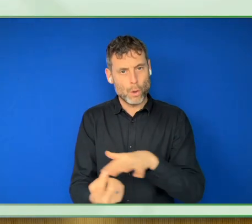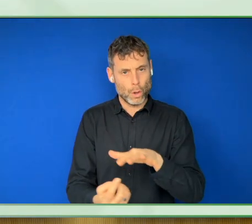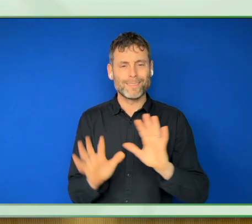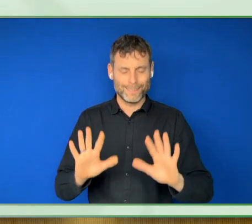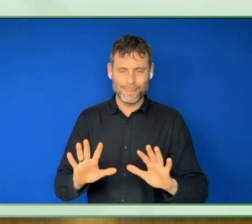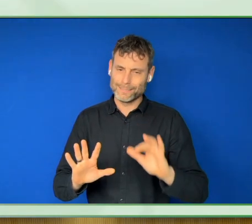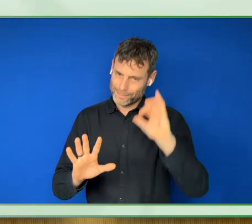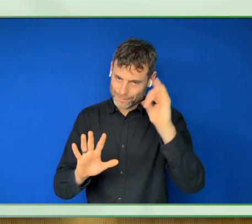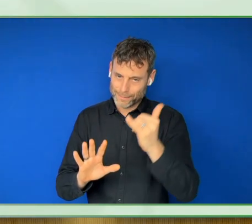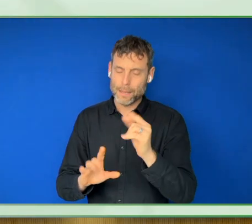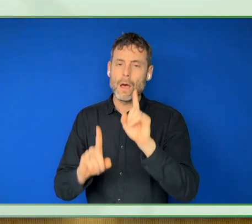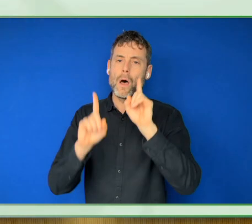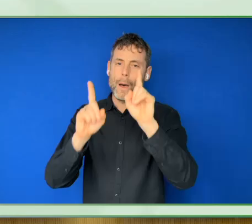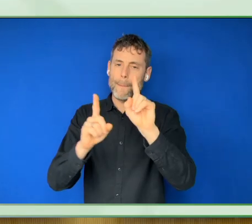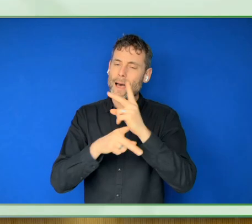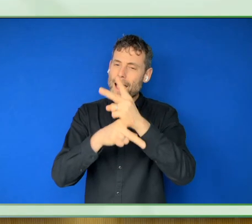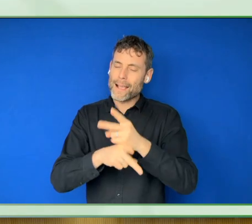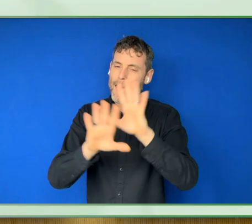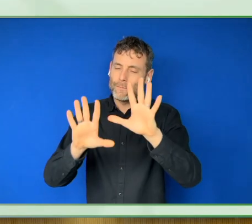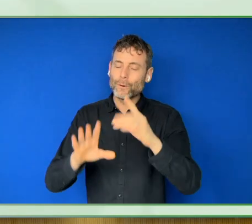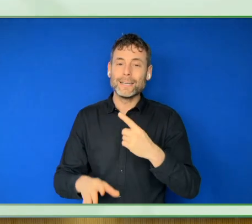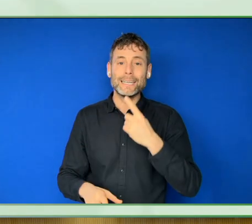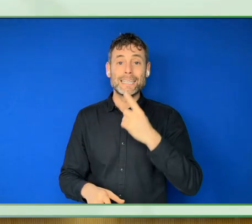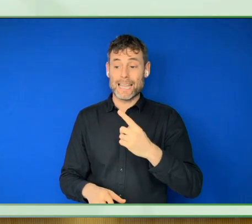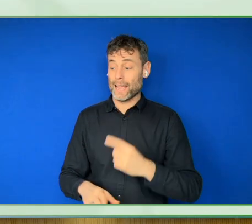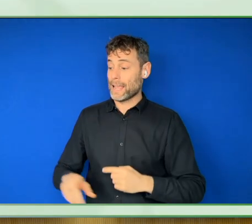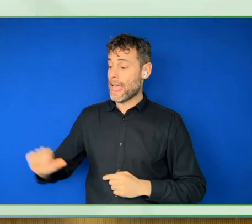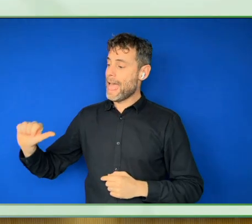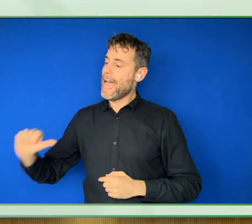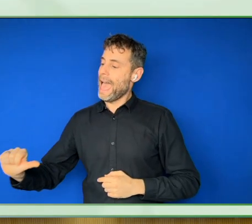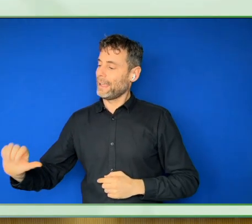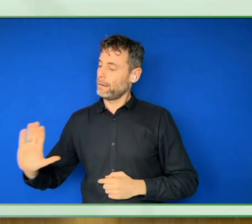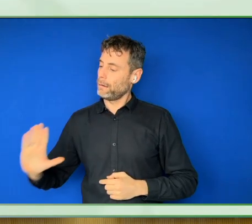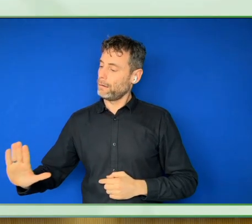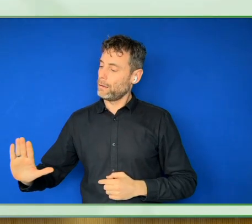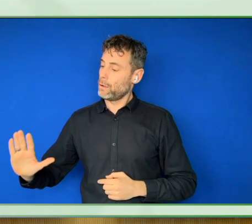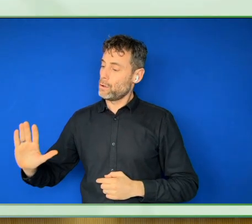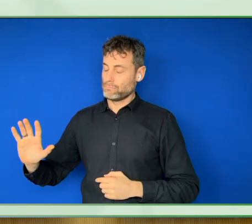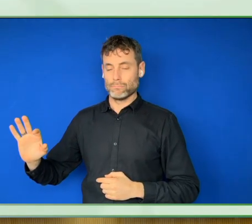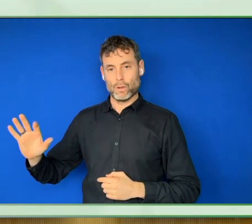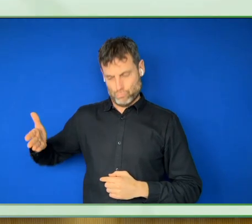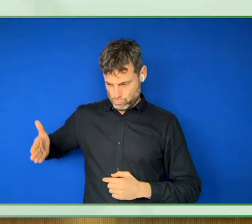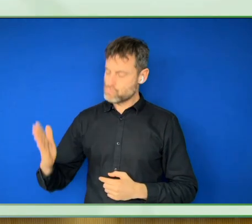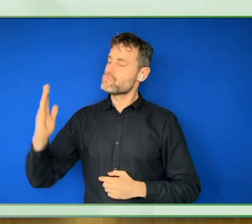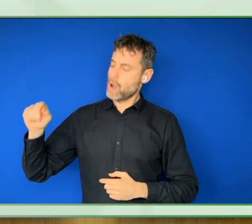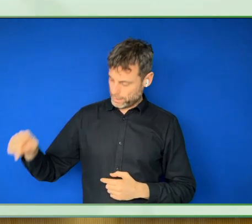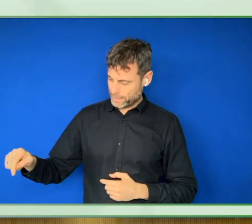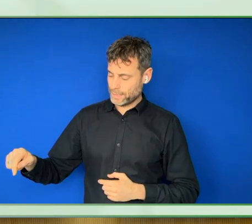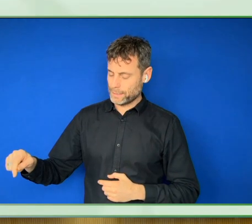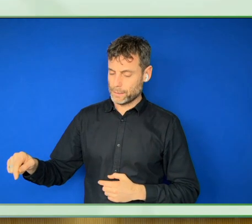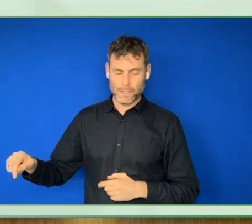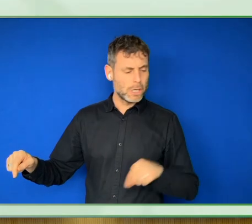not assume that what is right in A, if it's a consensus, let's say, by those who